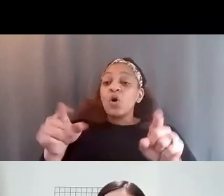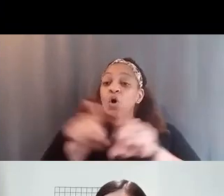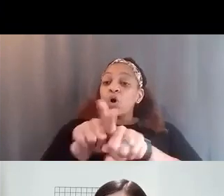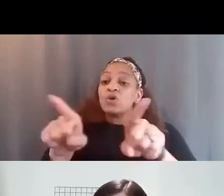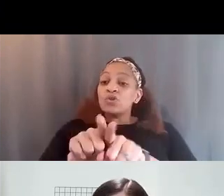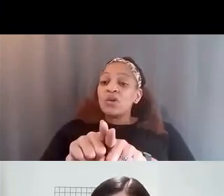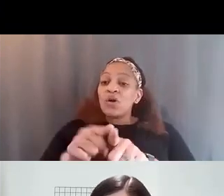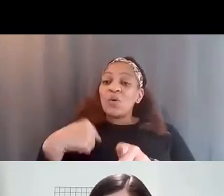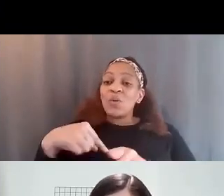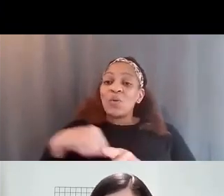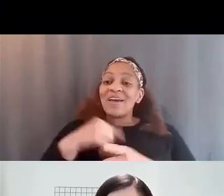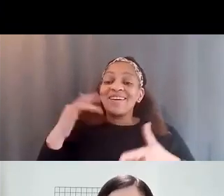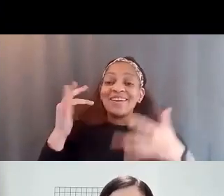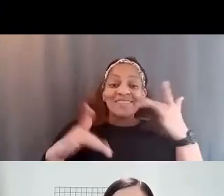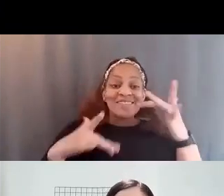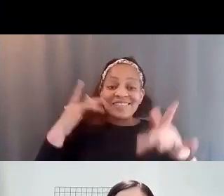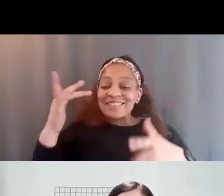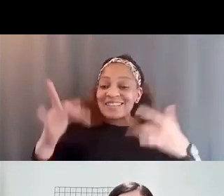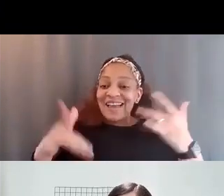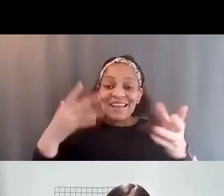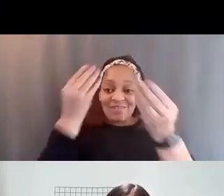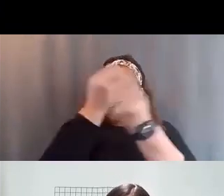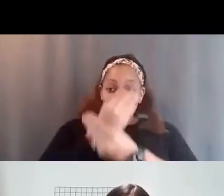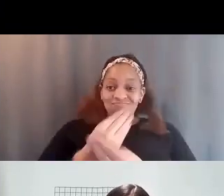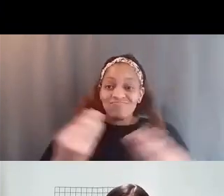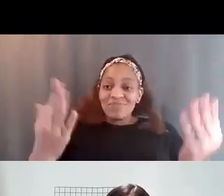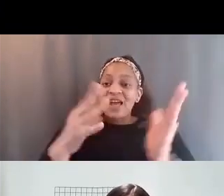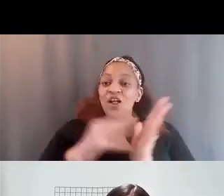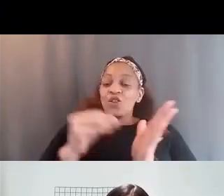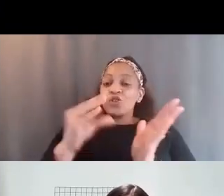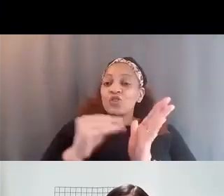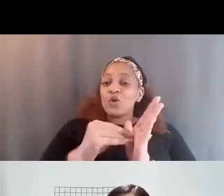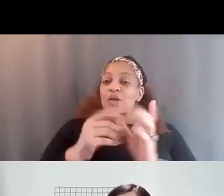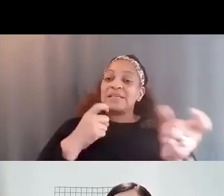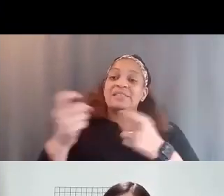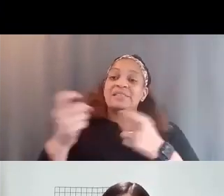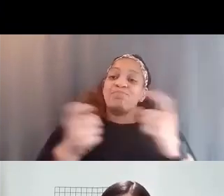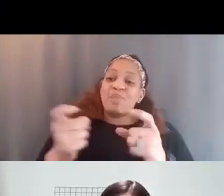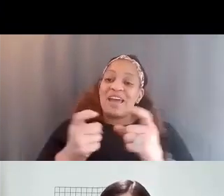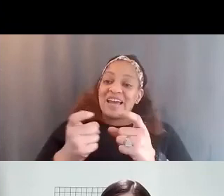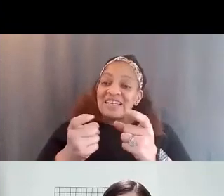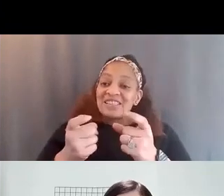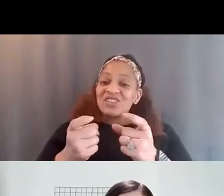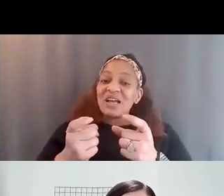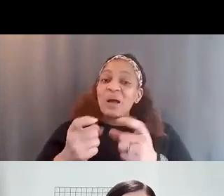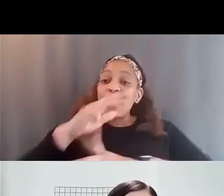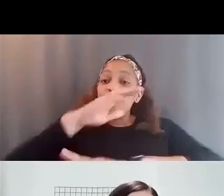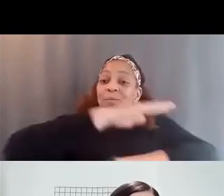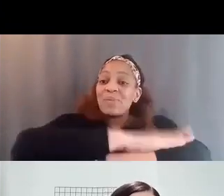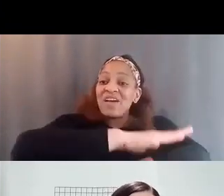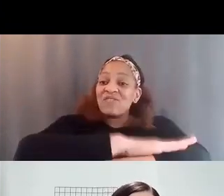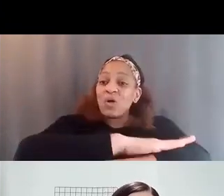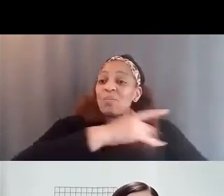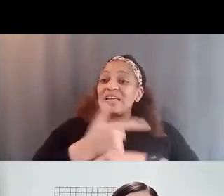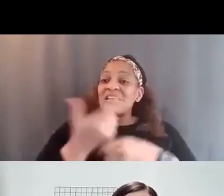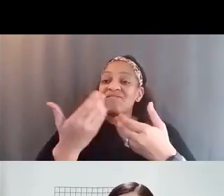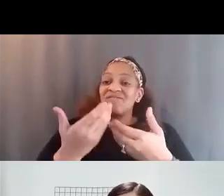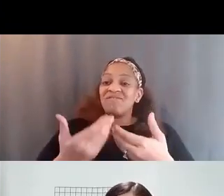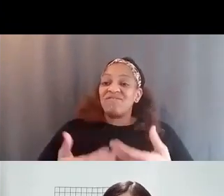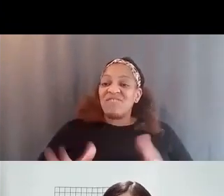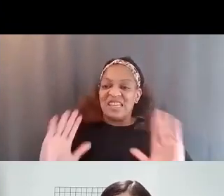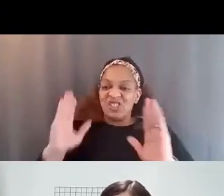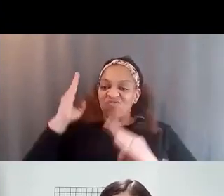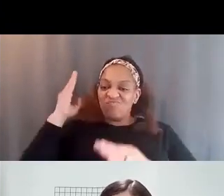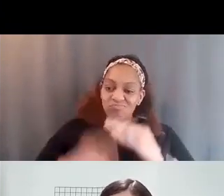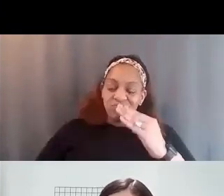absolutely delighted to share that our learning management system platform is final. We have been working to ensure